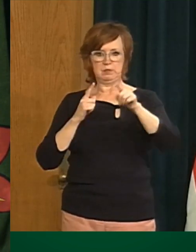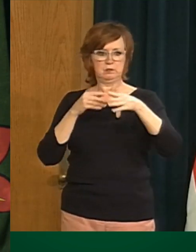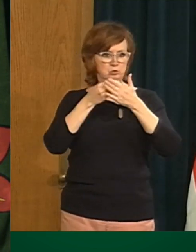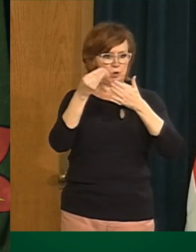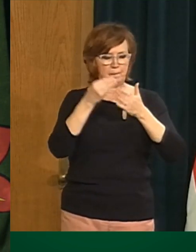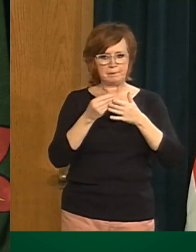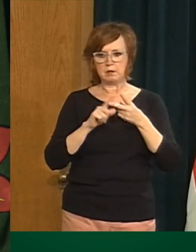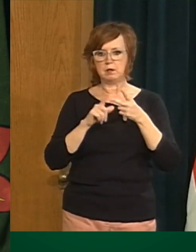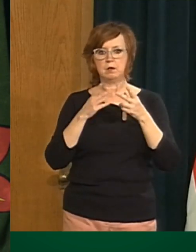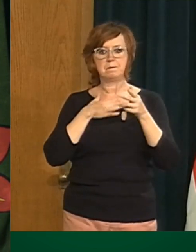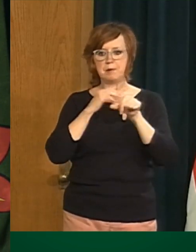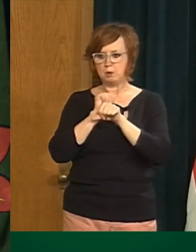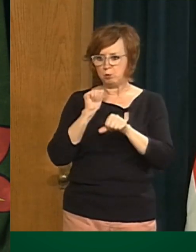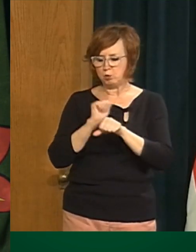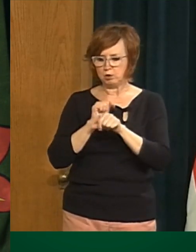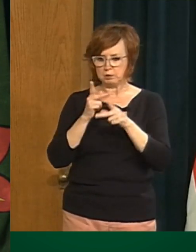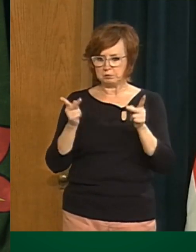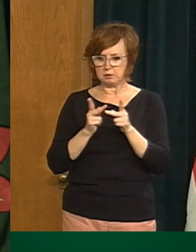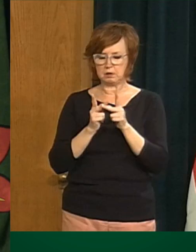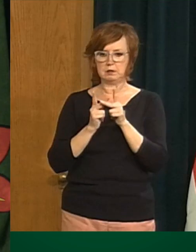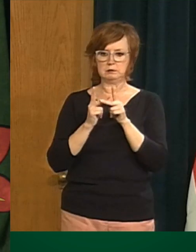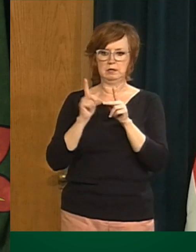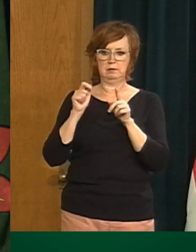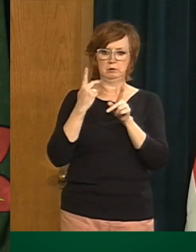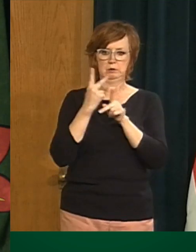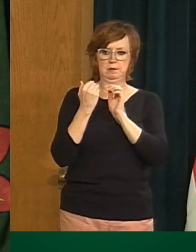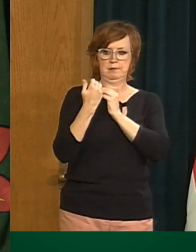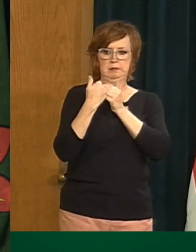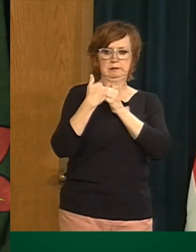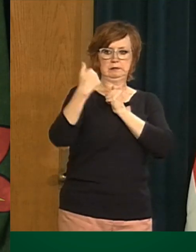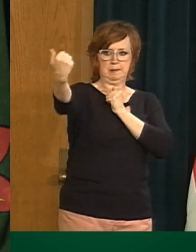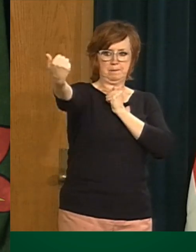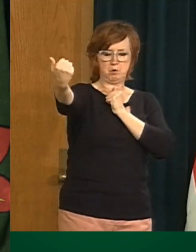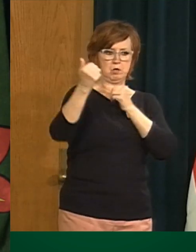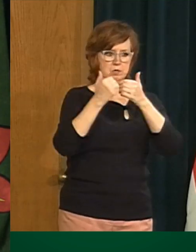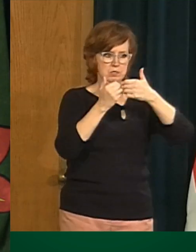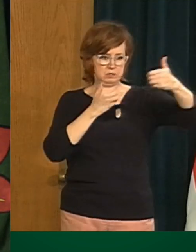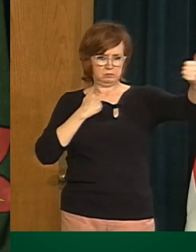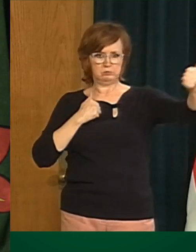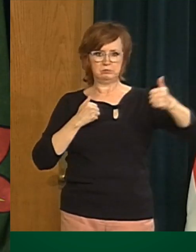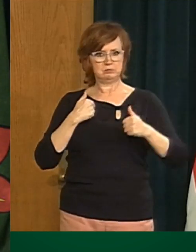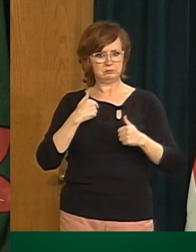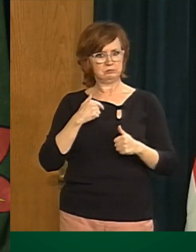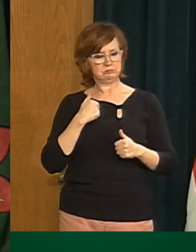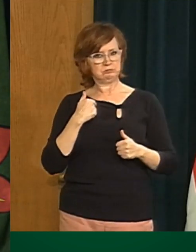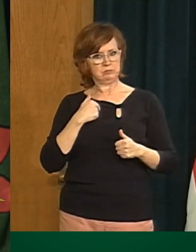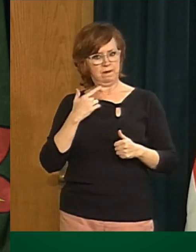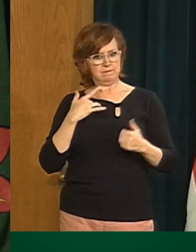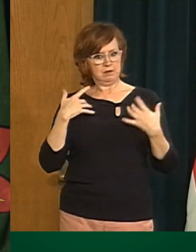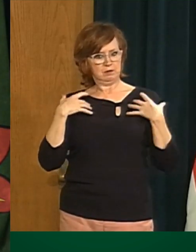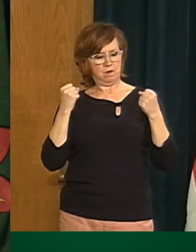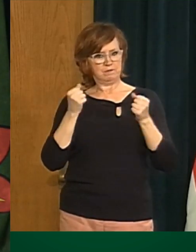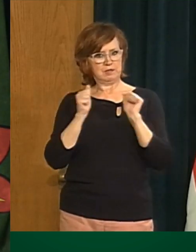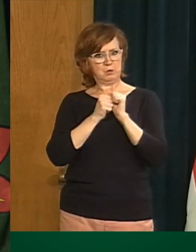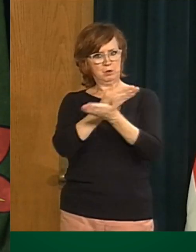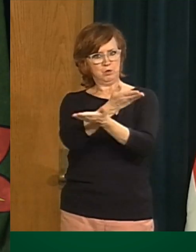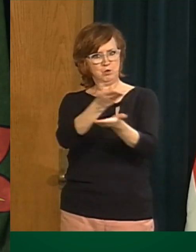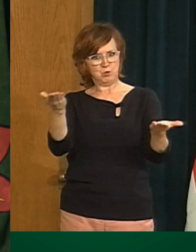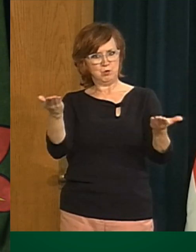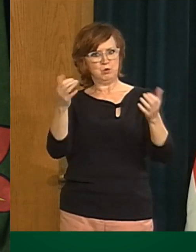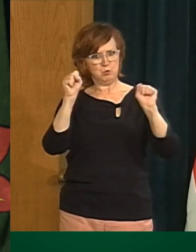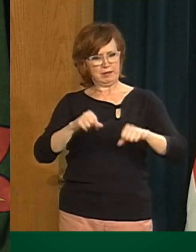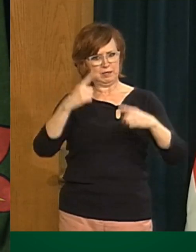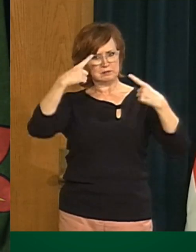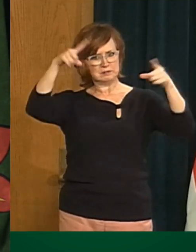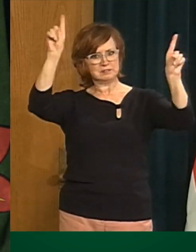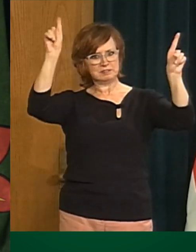shopping or doing whatever they may do throughout the day. I have the full confidence in the people of this province that we will be able